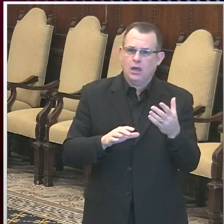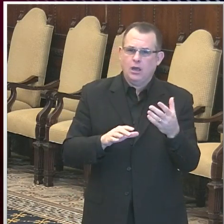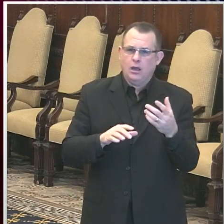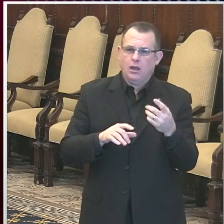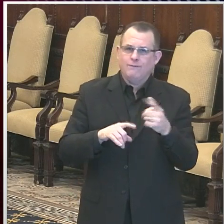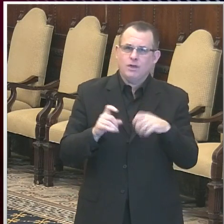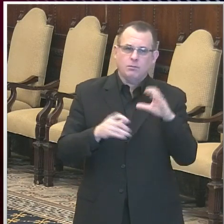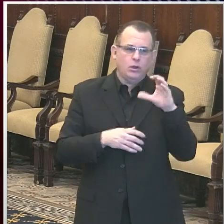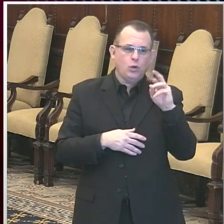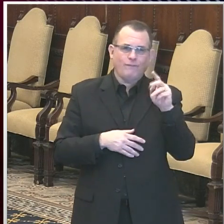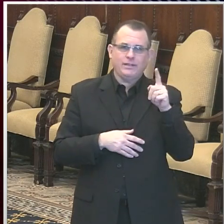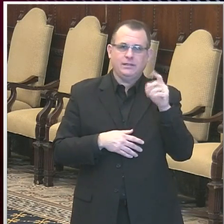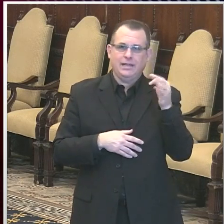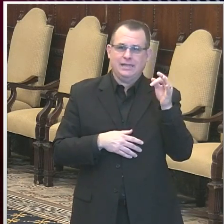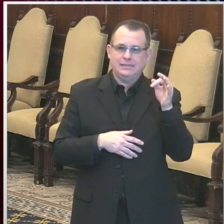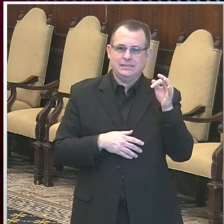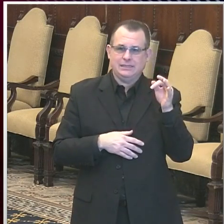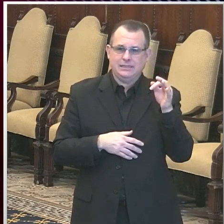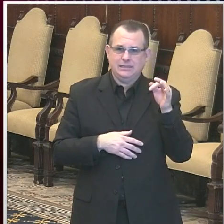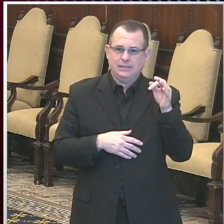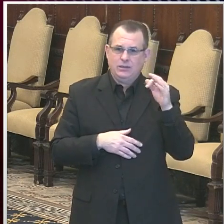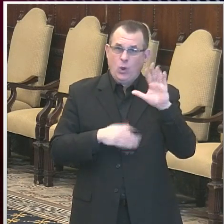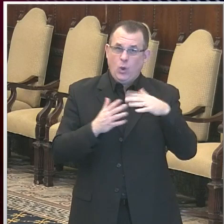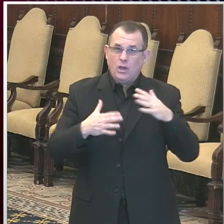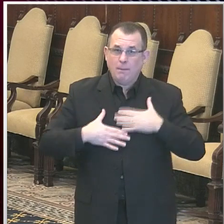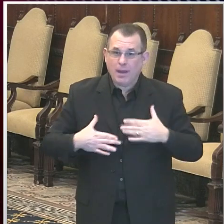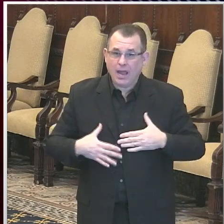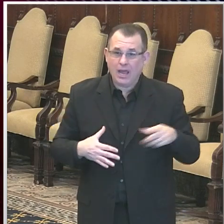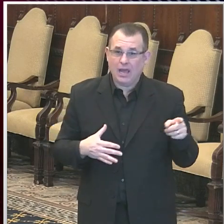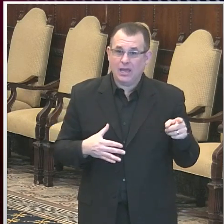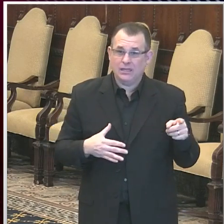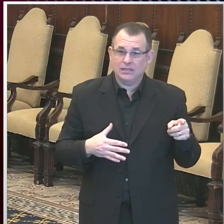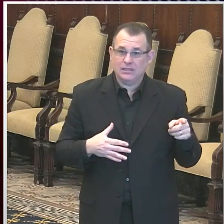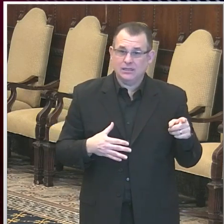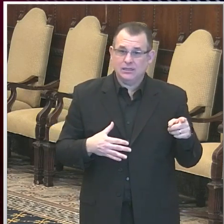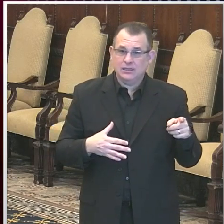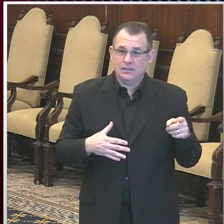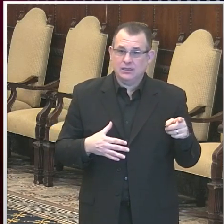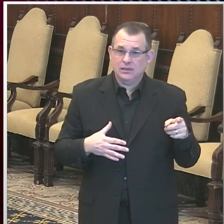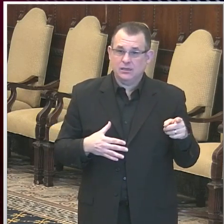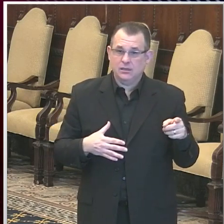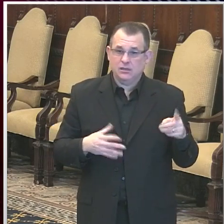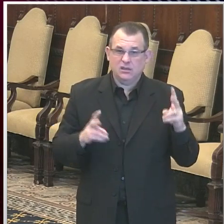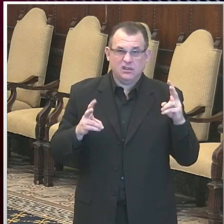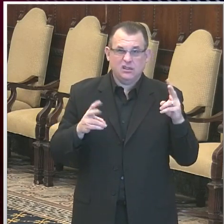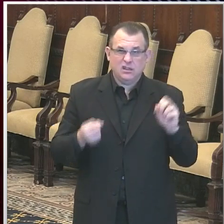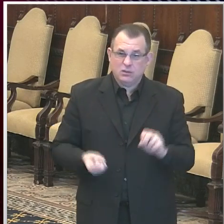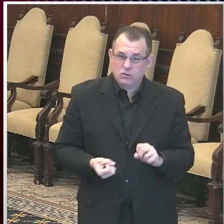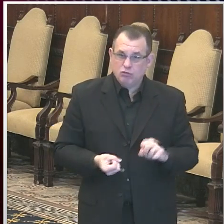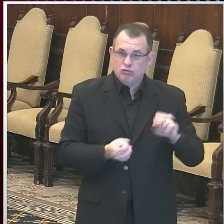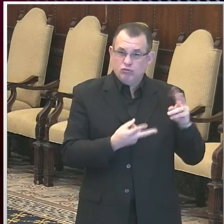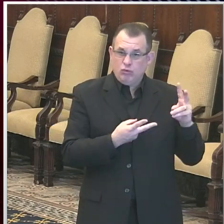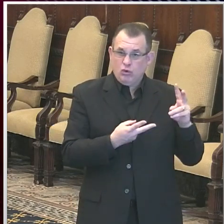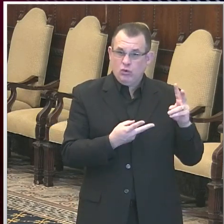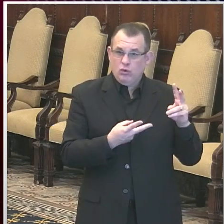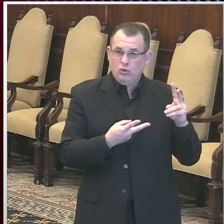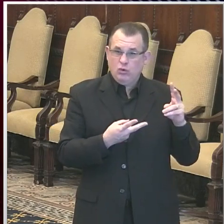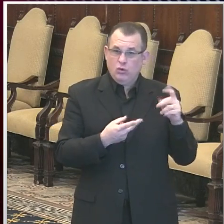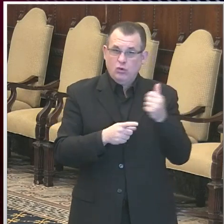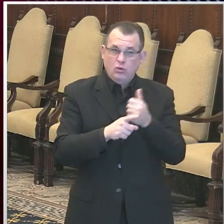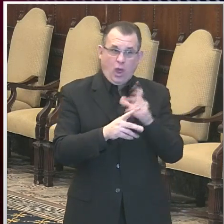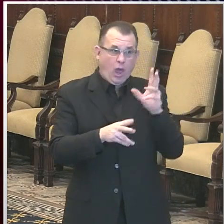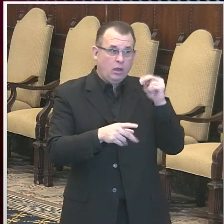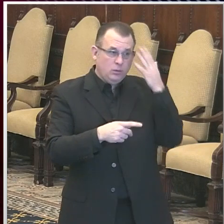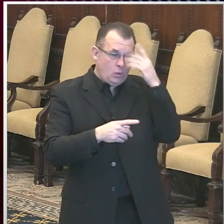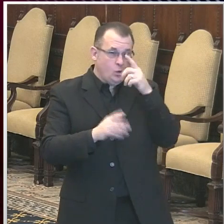have all of their bodies been claimed and disposed of? Will there be any need